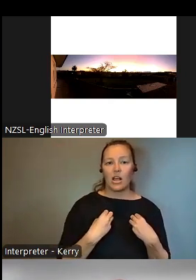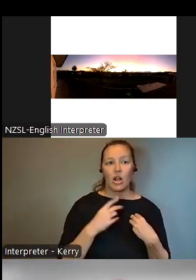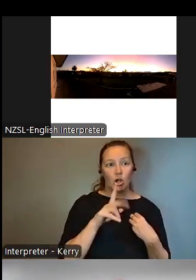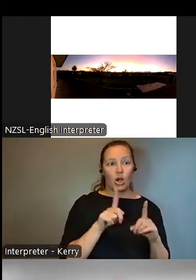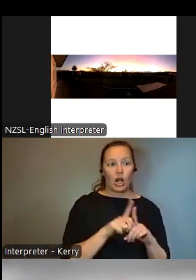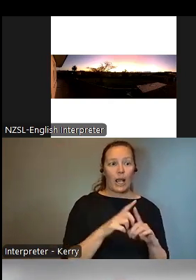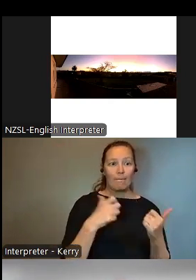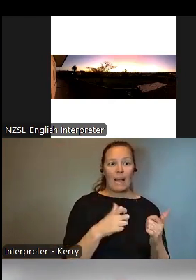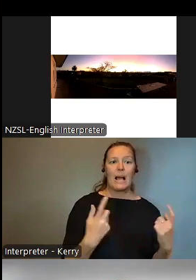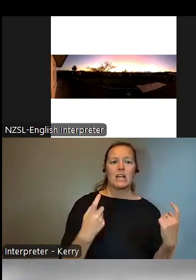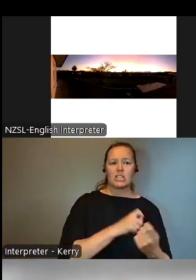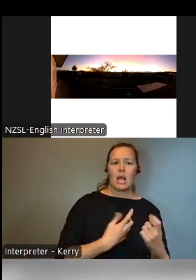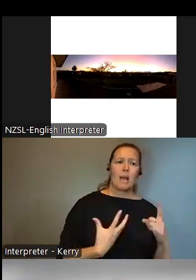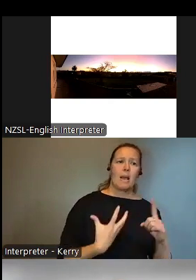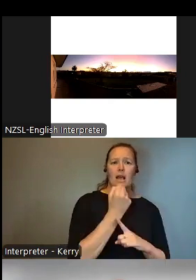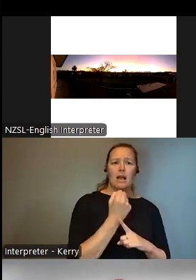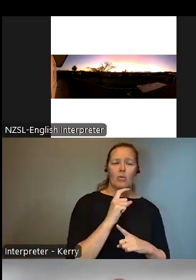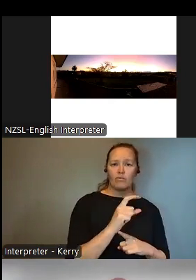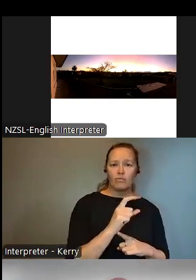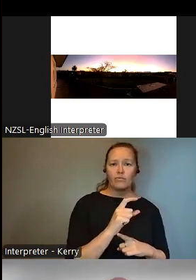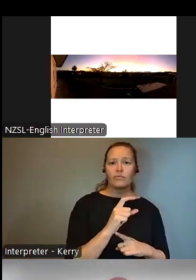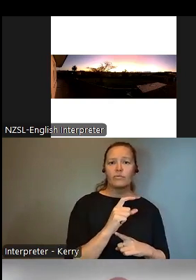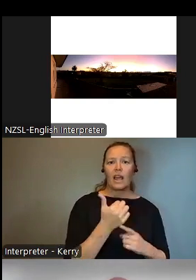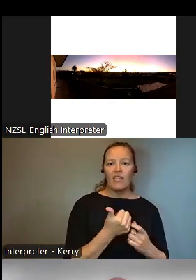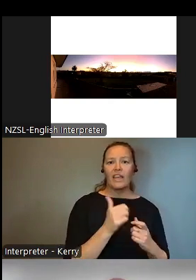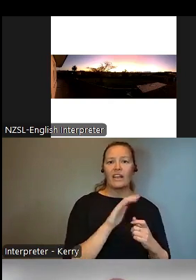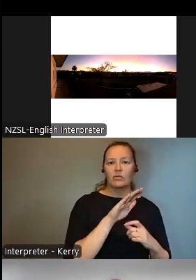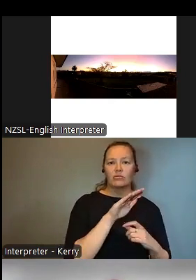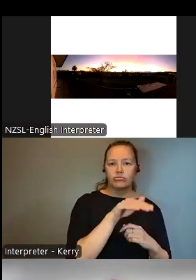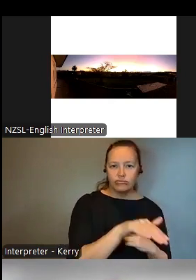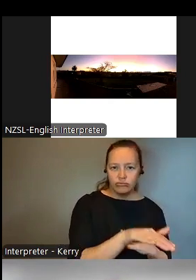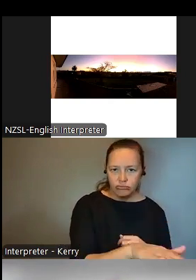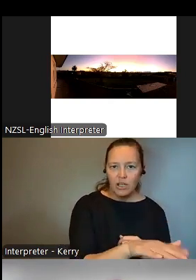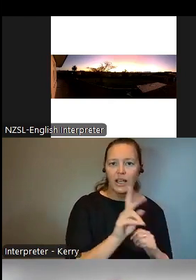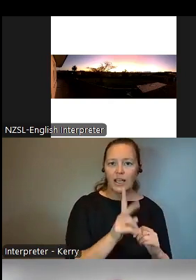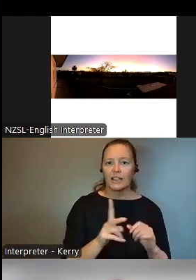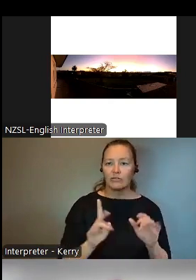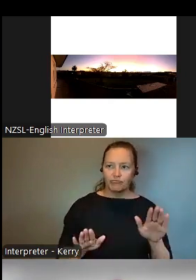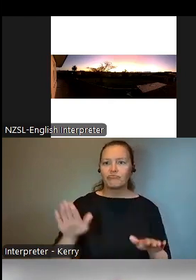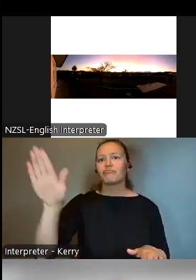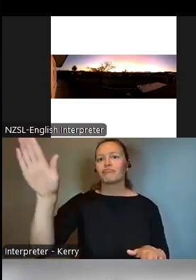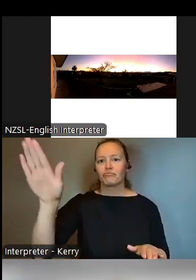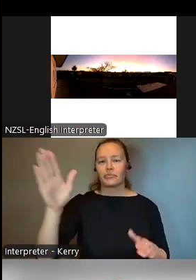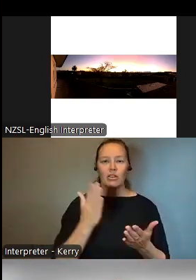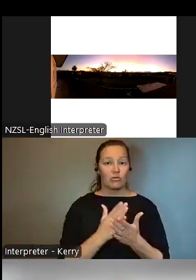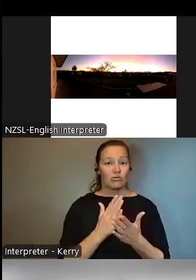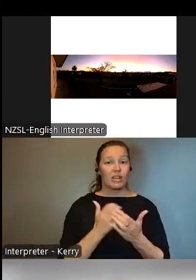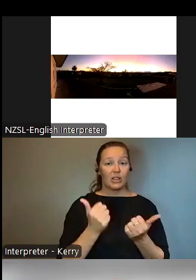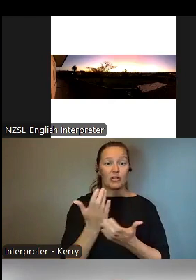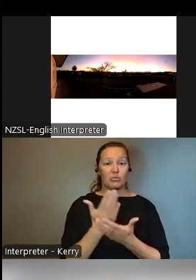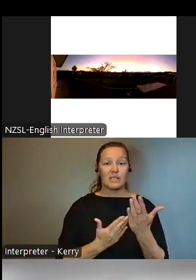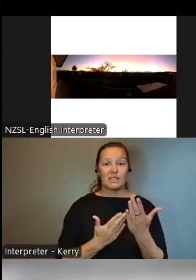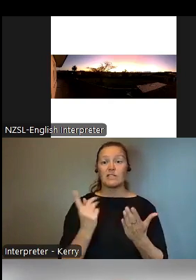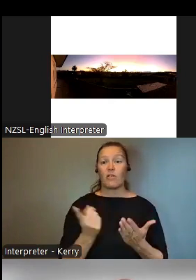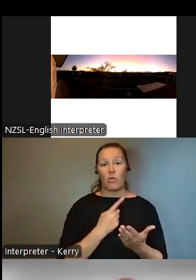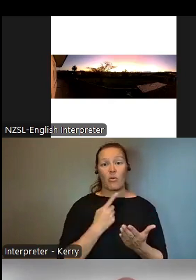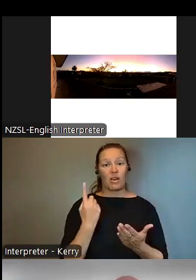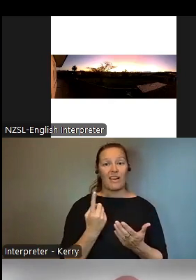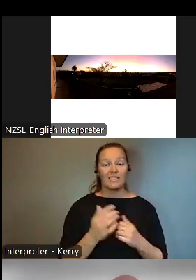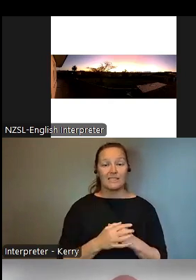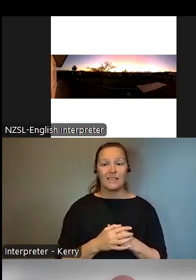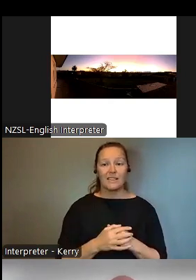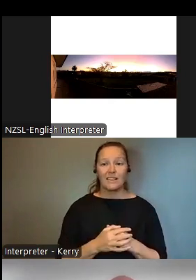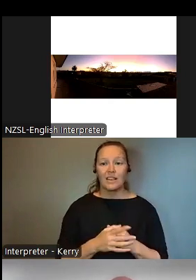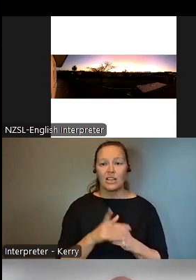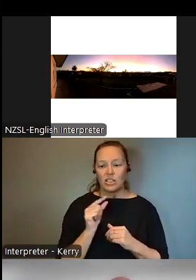great progress initially before running out of steam. There's a really good message in there for all of us to make